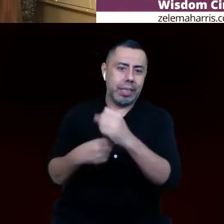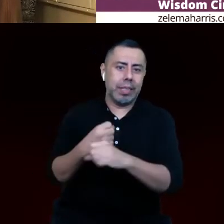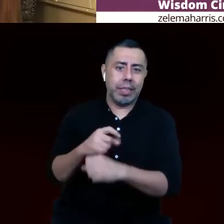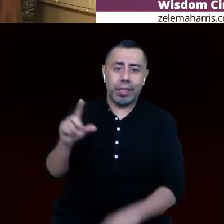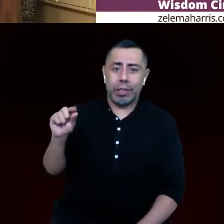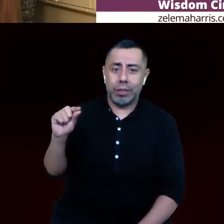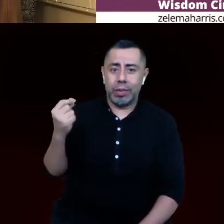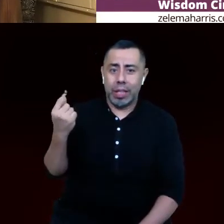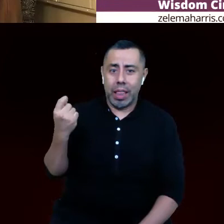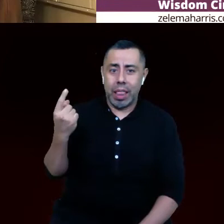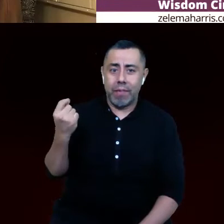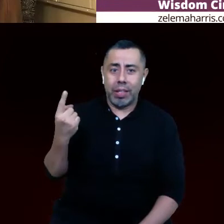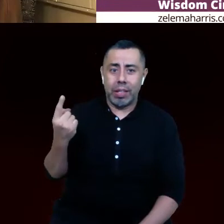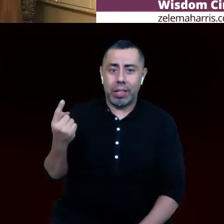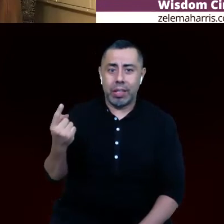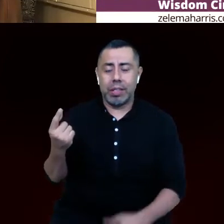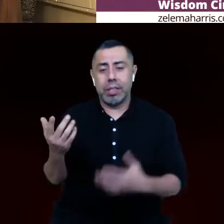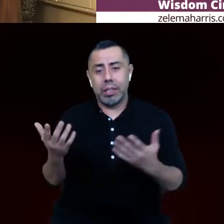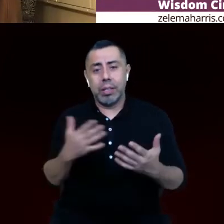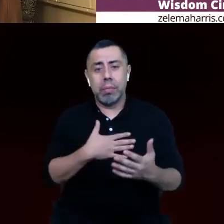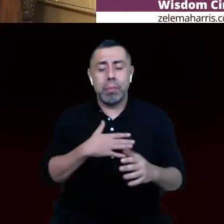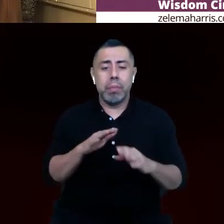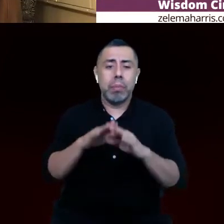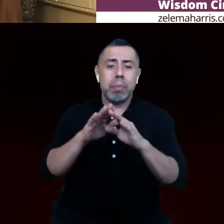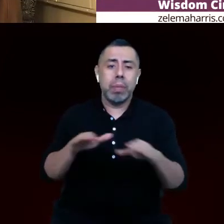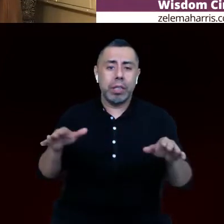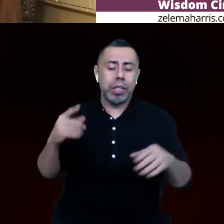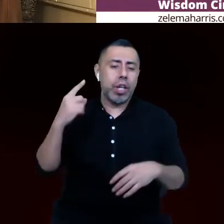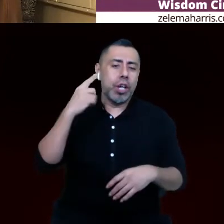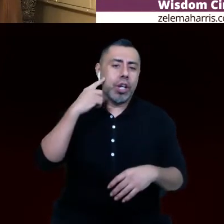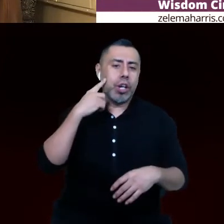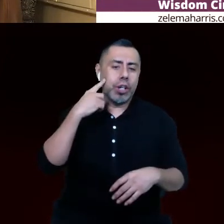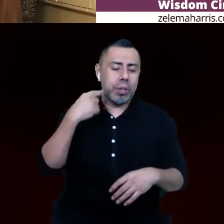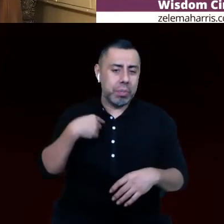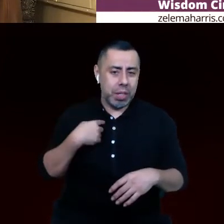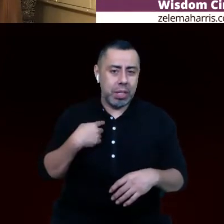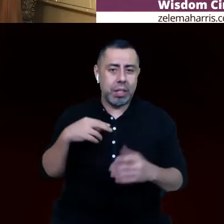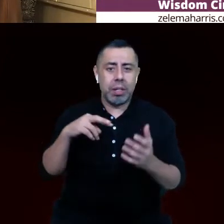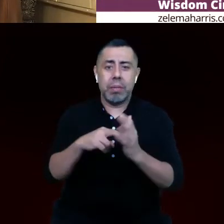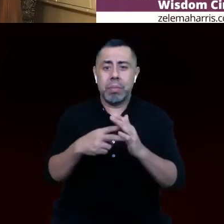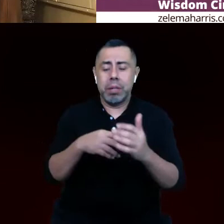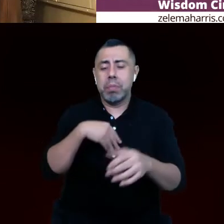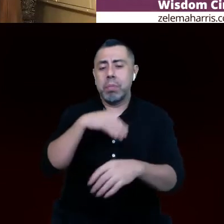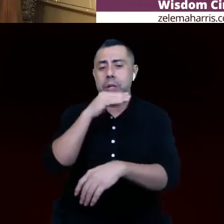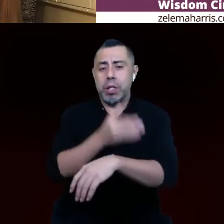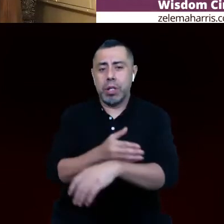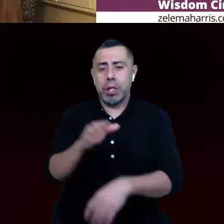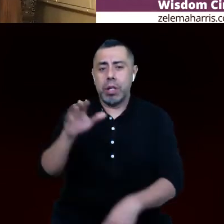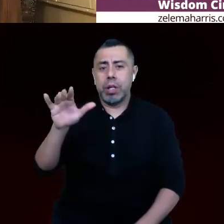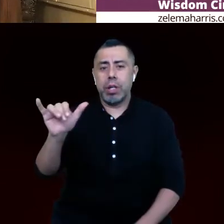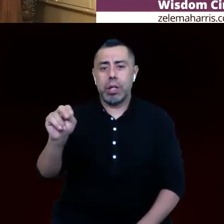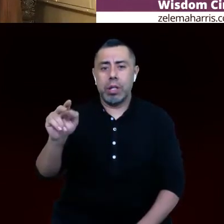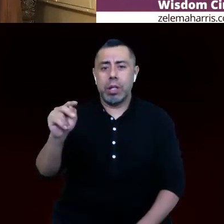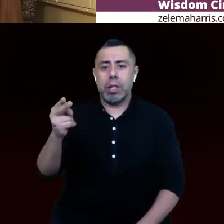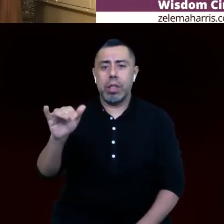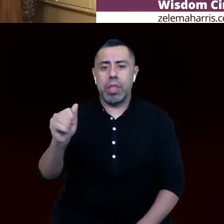2011. And my children heard me. So my daughter, Cynthia, just set up the site